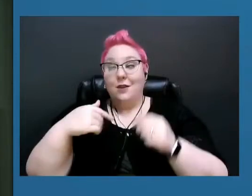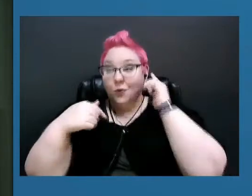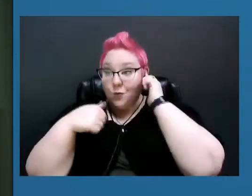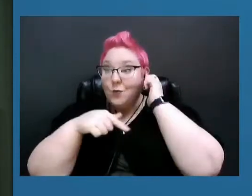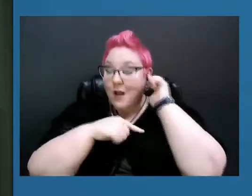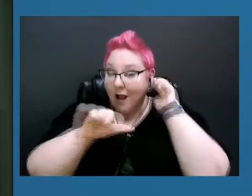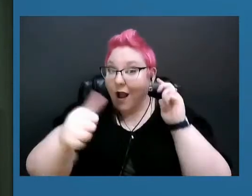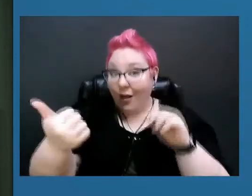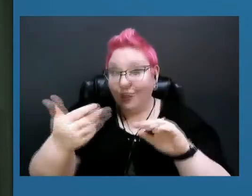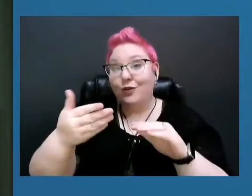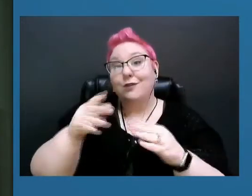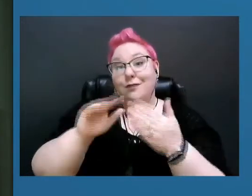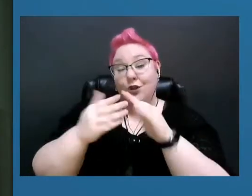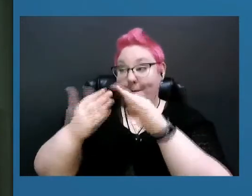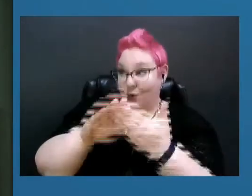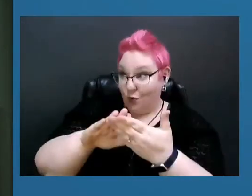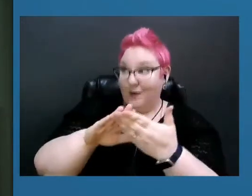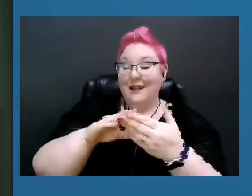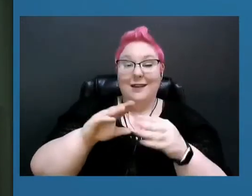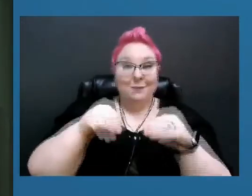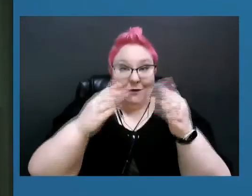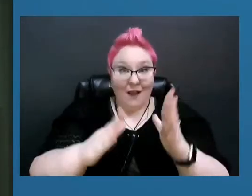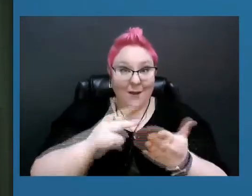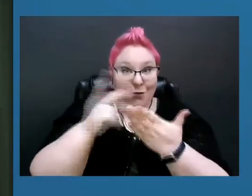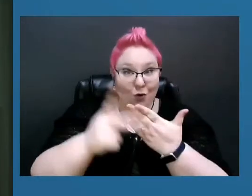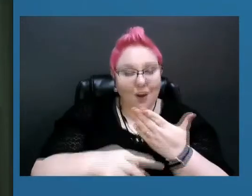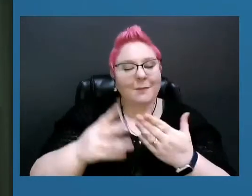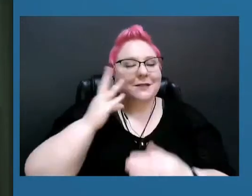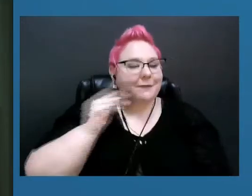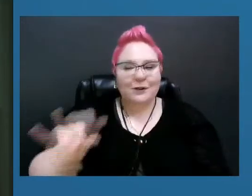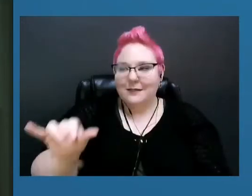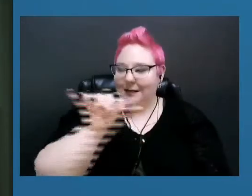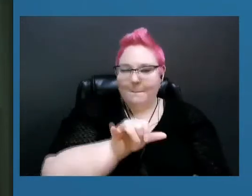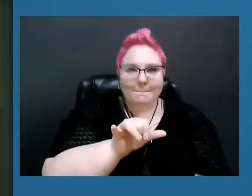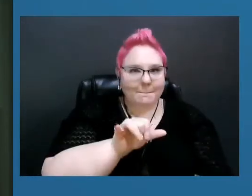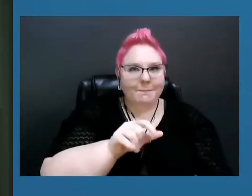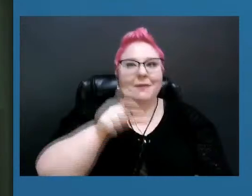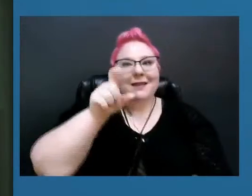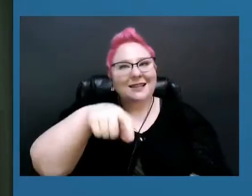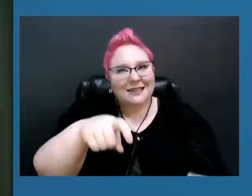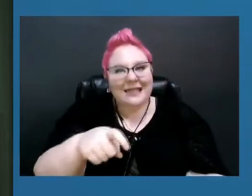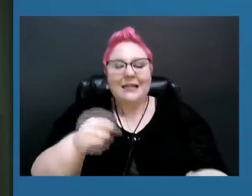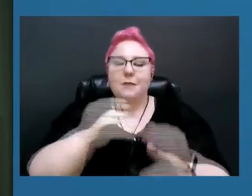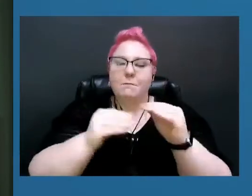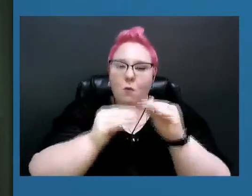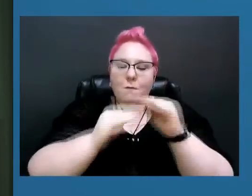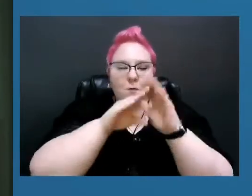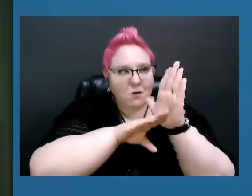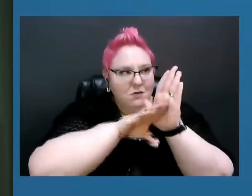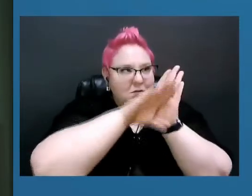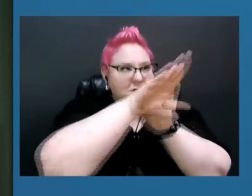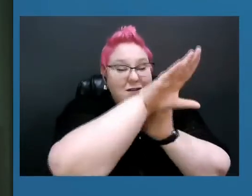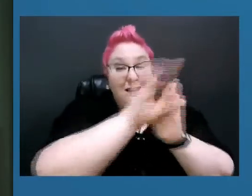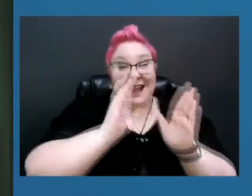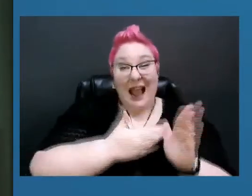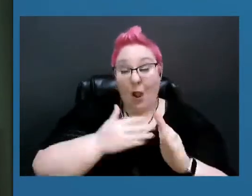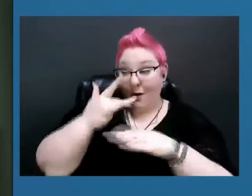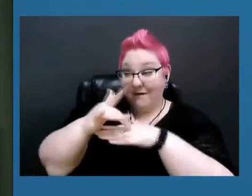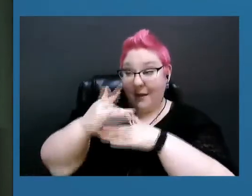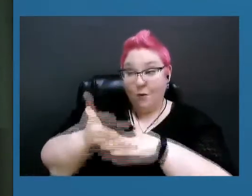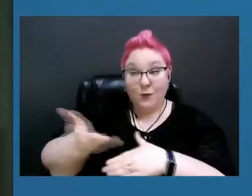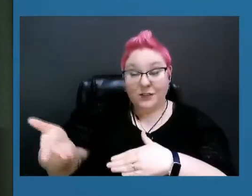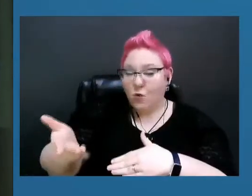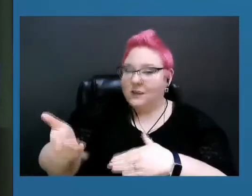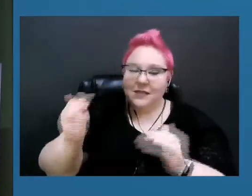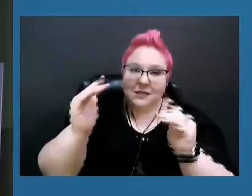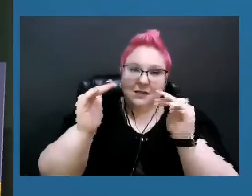same exact things. They're reporting the same trends. The need is rising, and it's beginning to outpace the current available resources. I can't imagine what